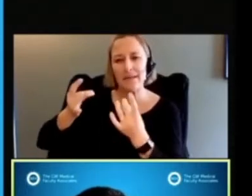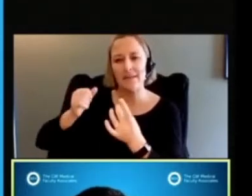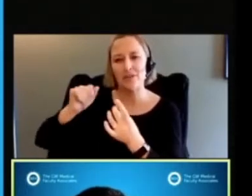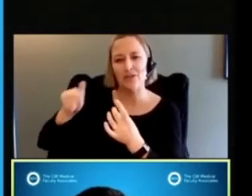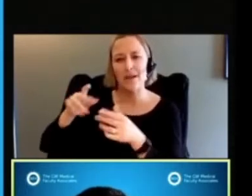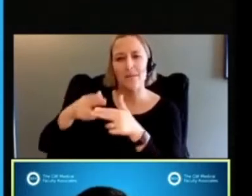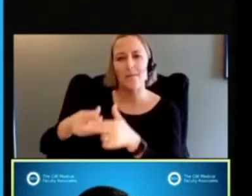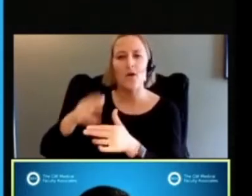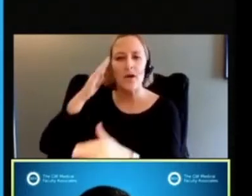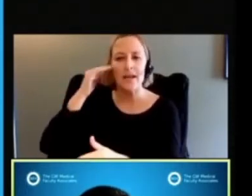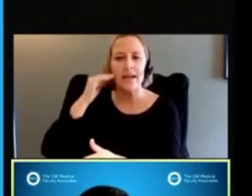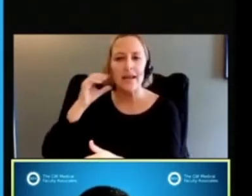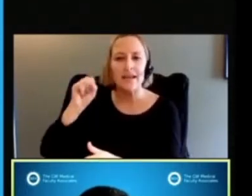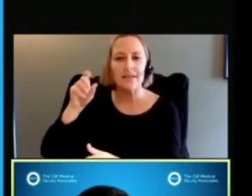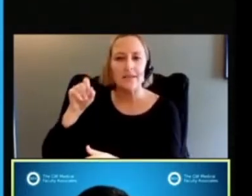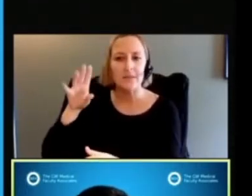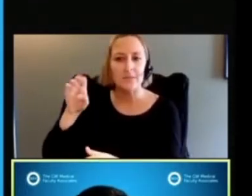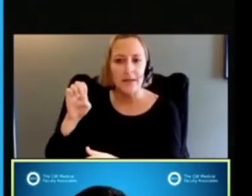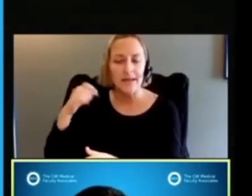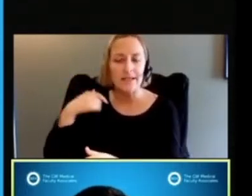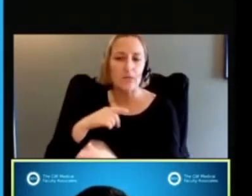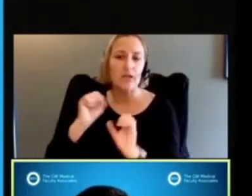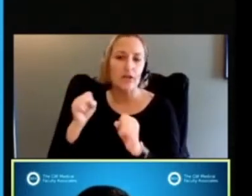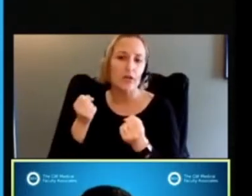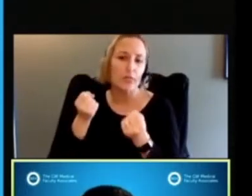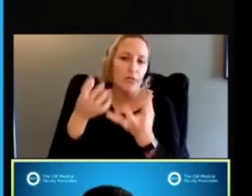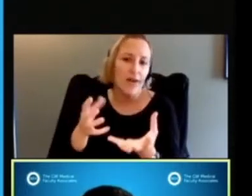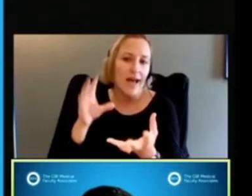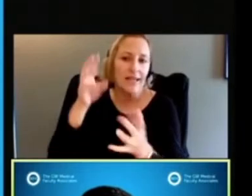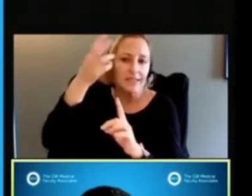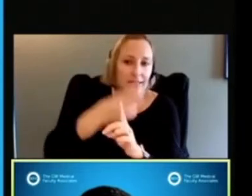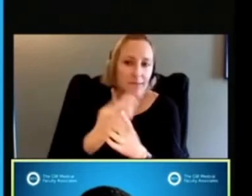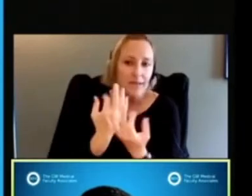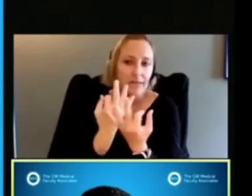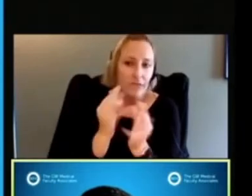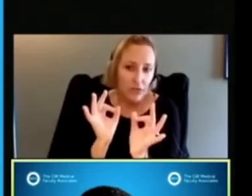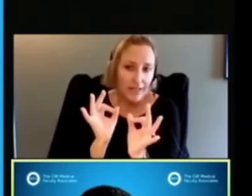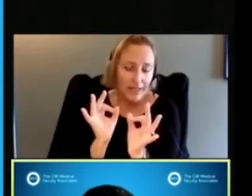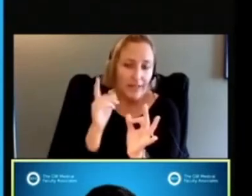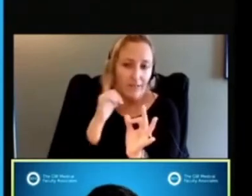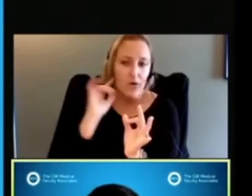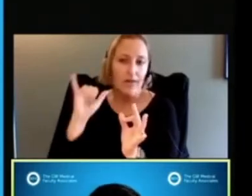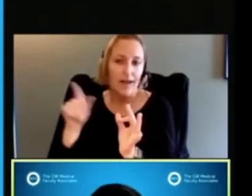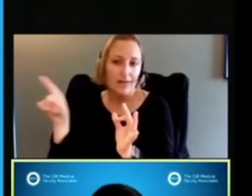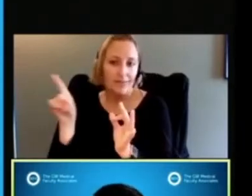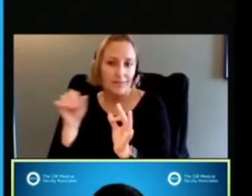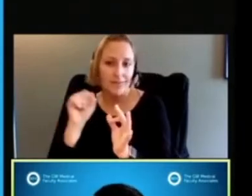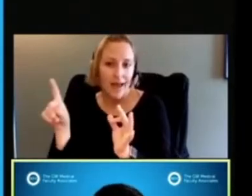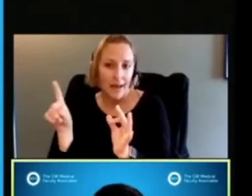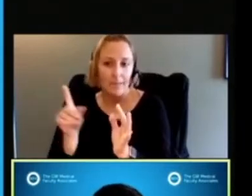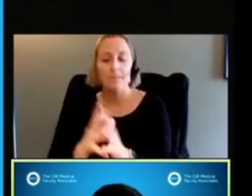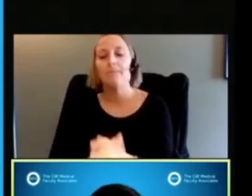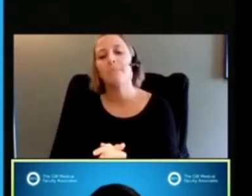to provide 6 months of free access to that application. And actually,